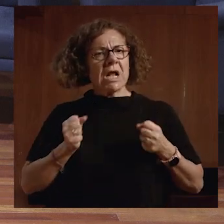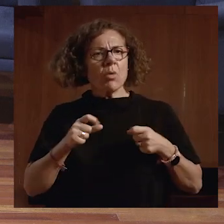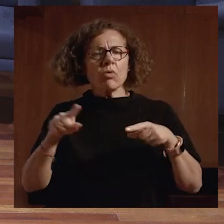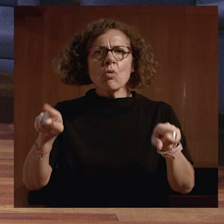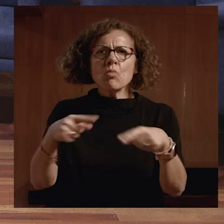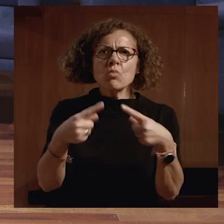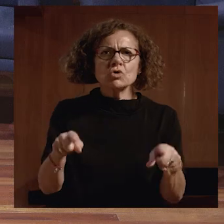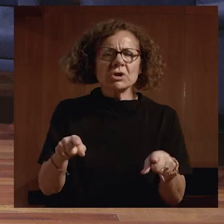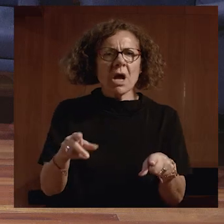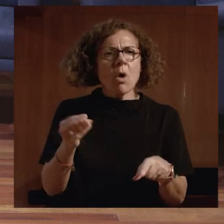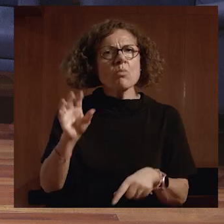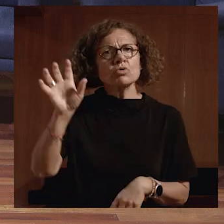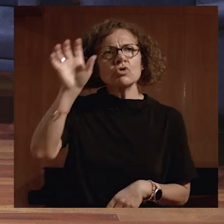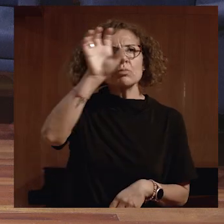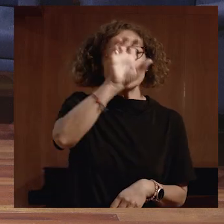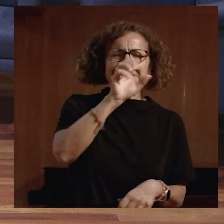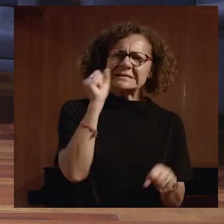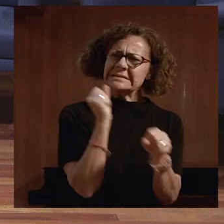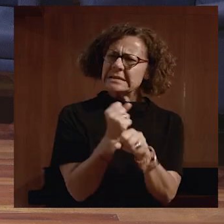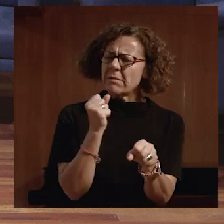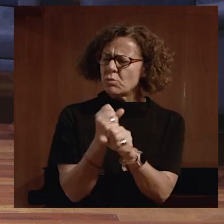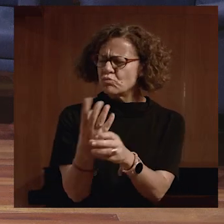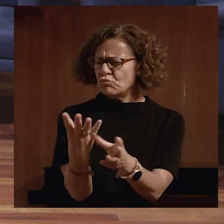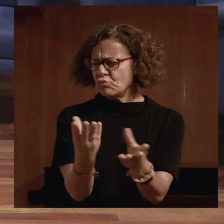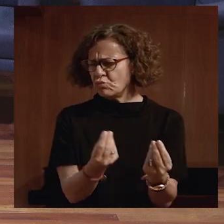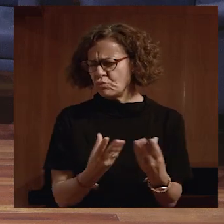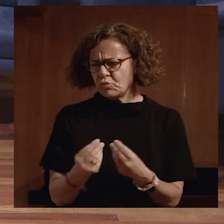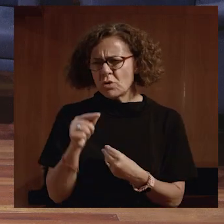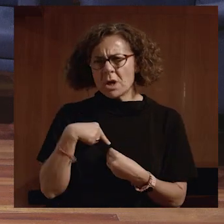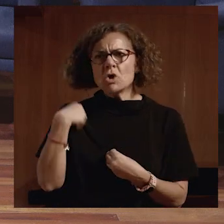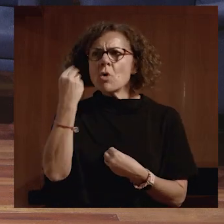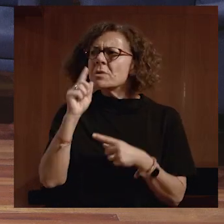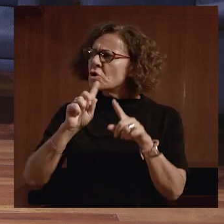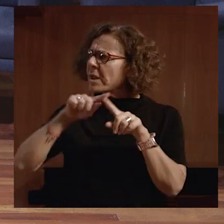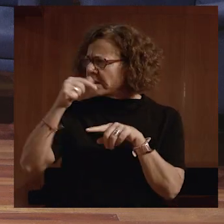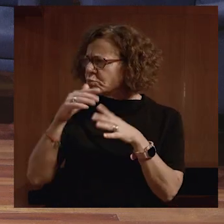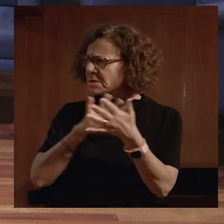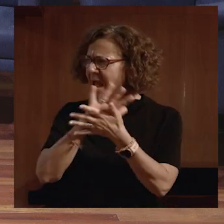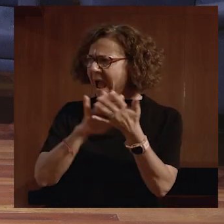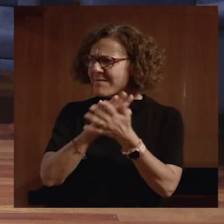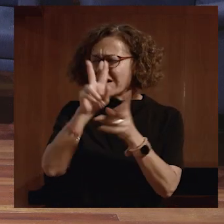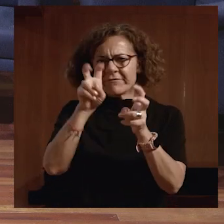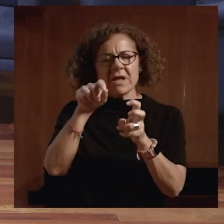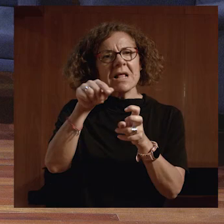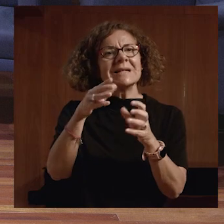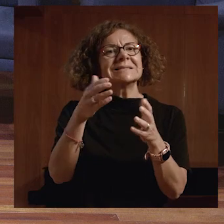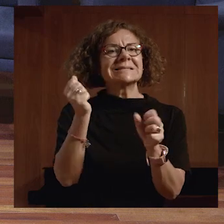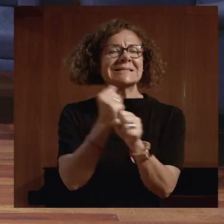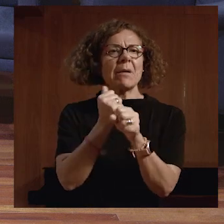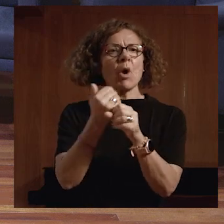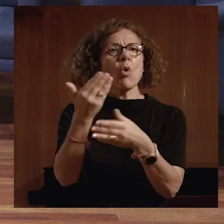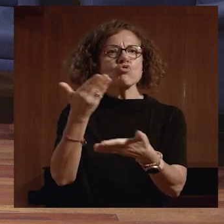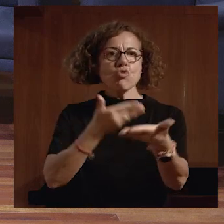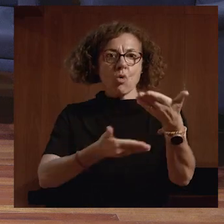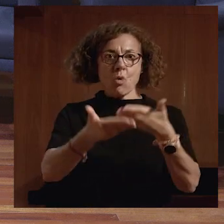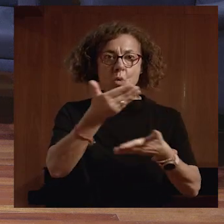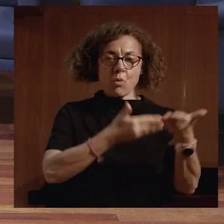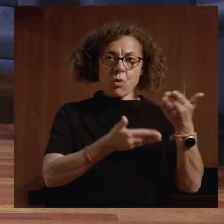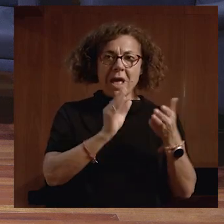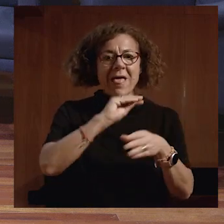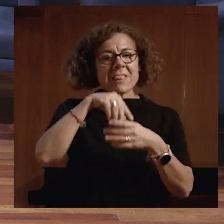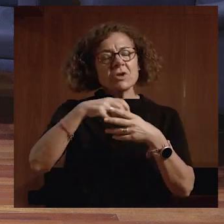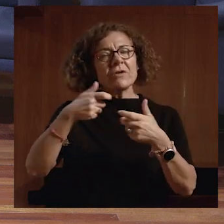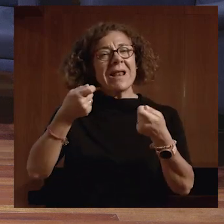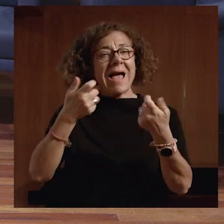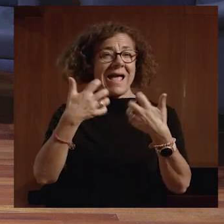think we'll hear some of that in a minute from some of the people. Community work, within the industry itself, there are options to work in programming